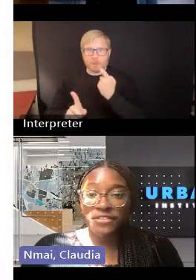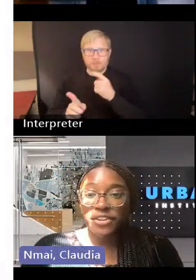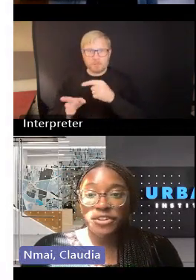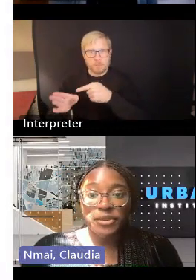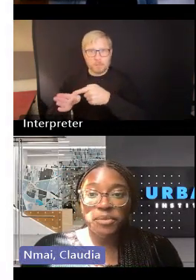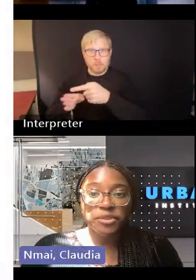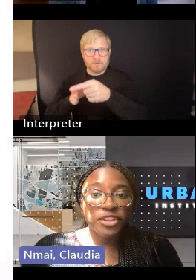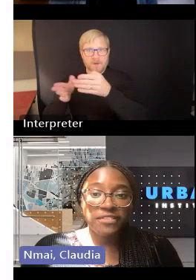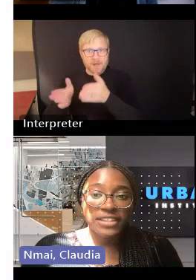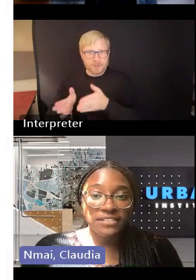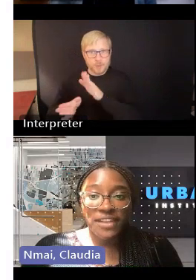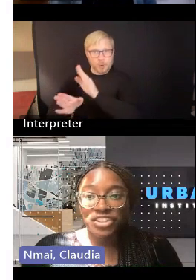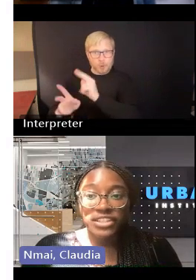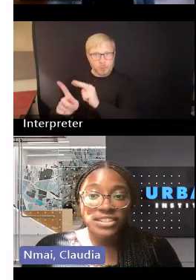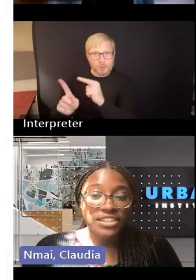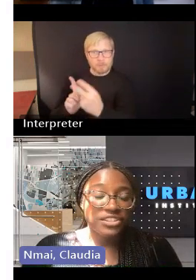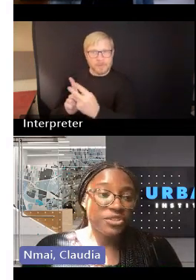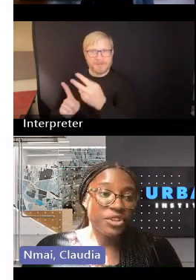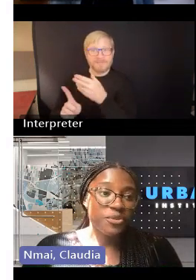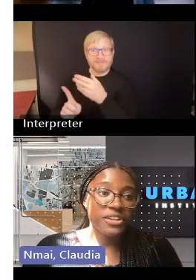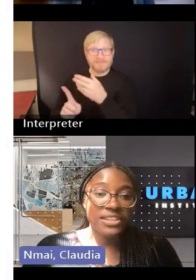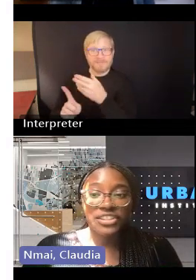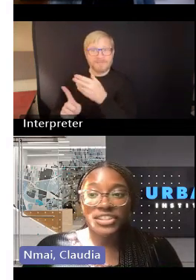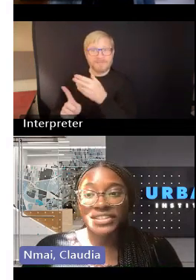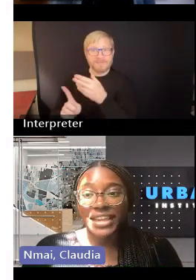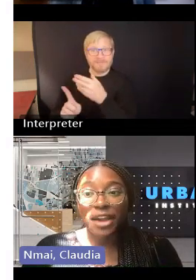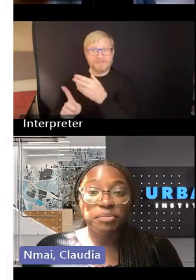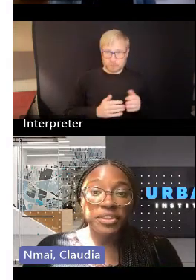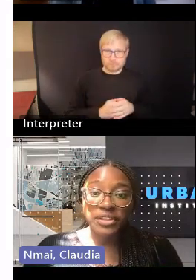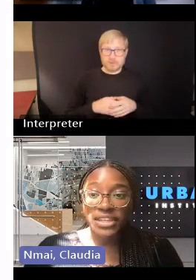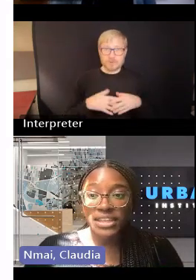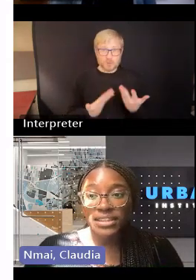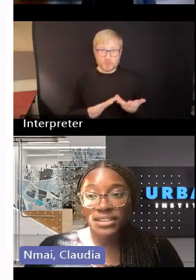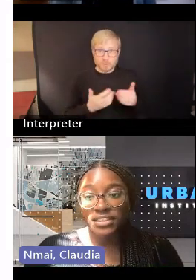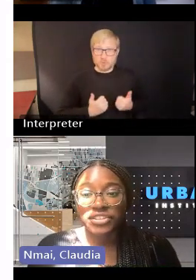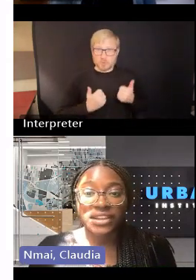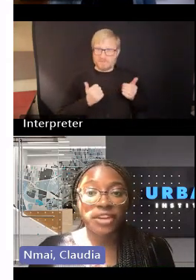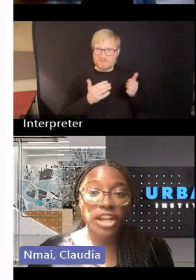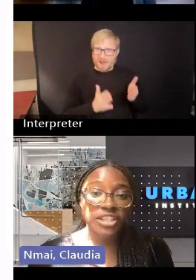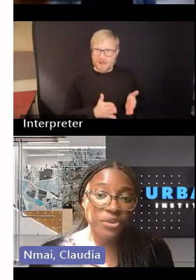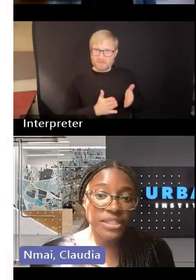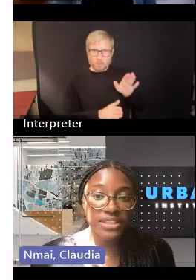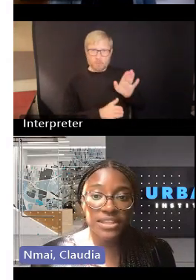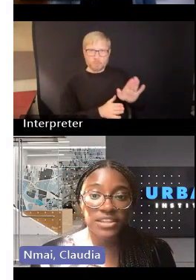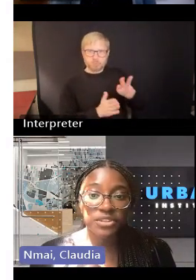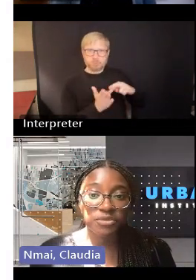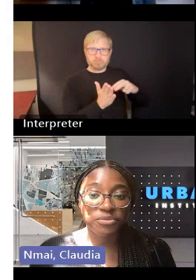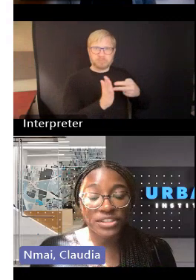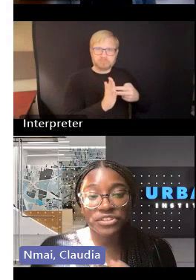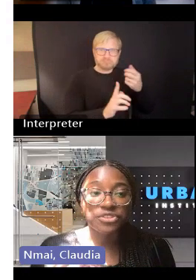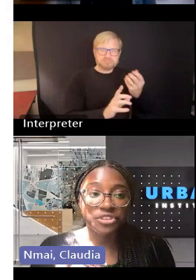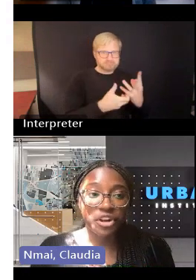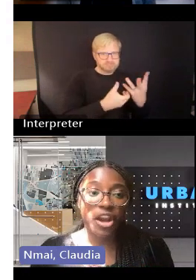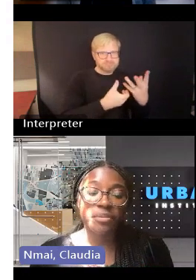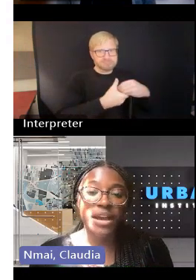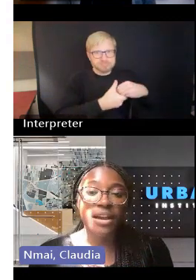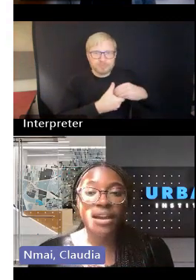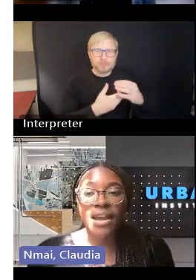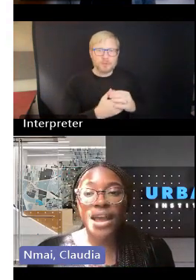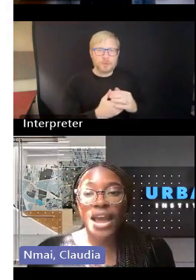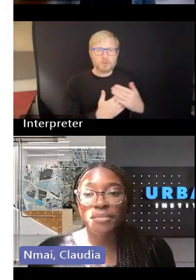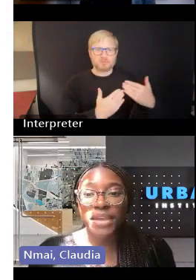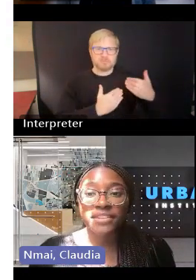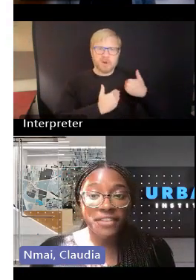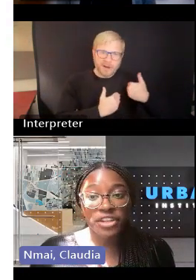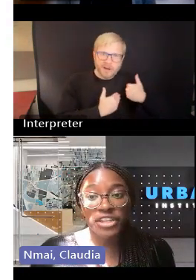So survivors most often define justice using words such as accountability, such as kind of consequences or restitution or